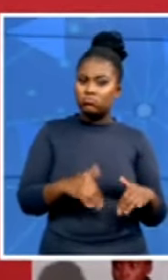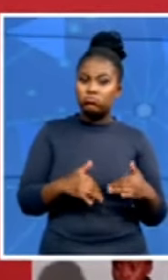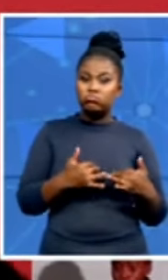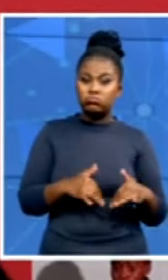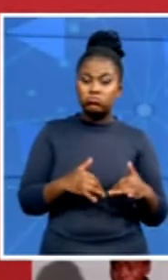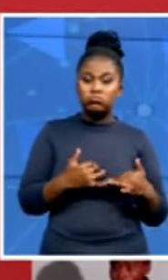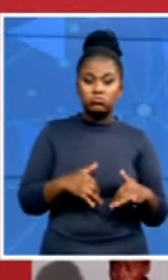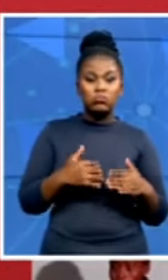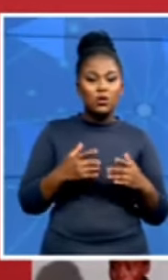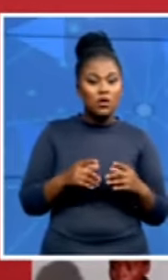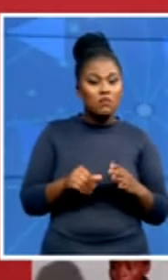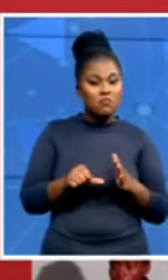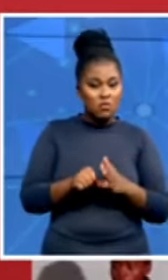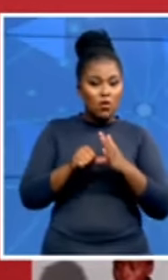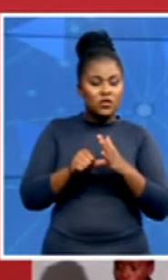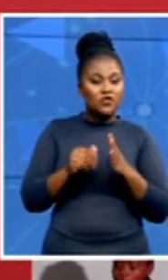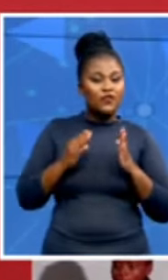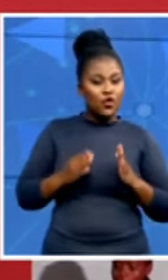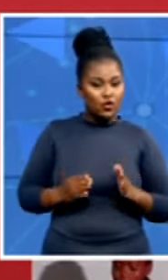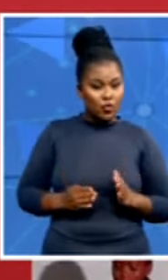and sustainable development